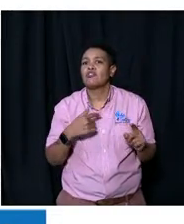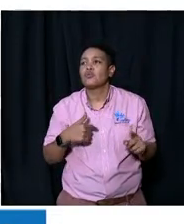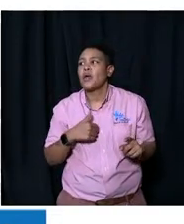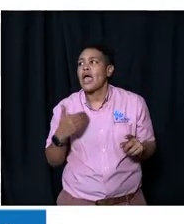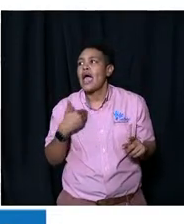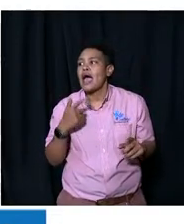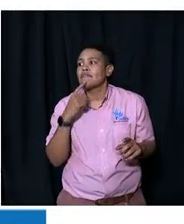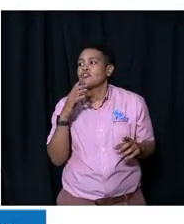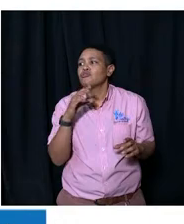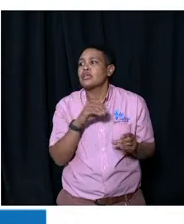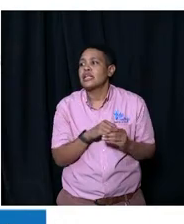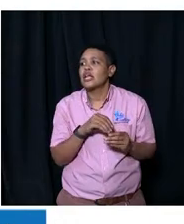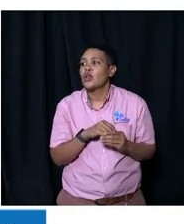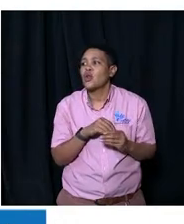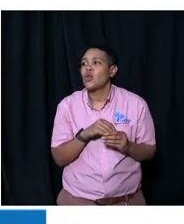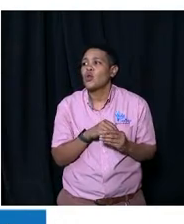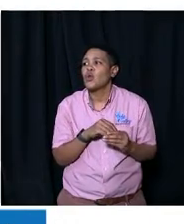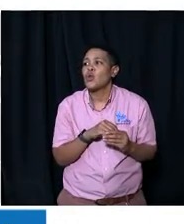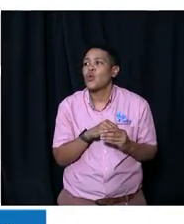is to